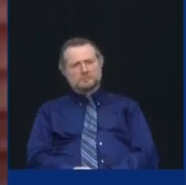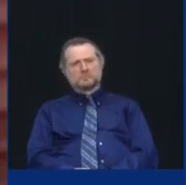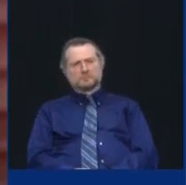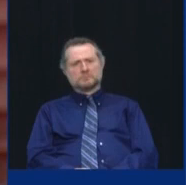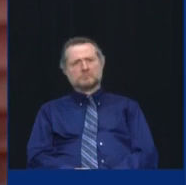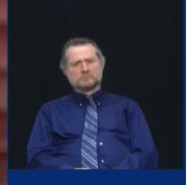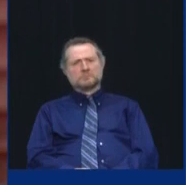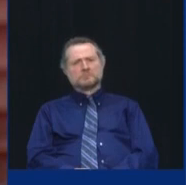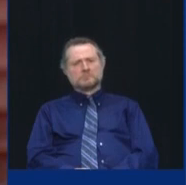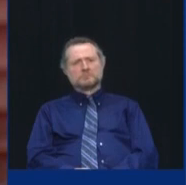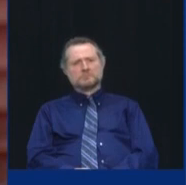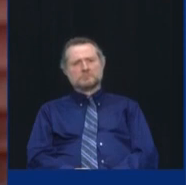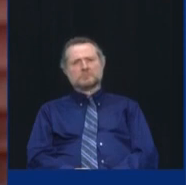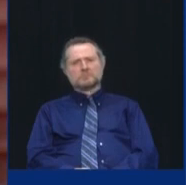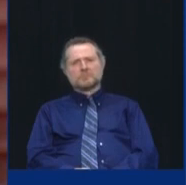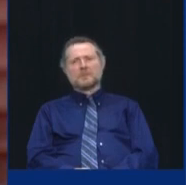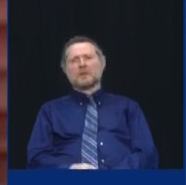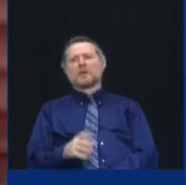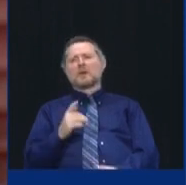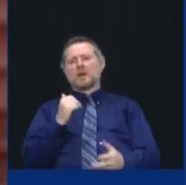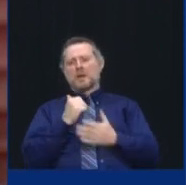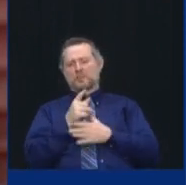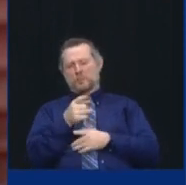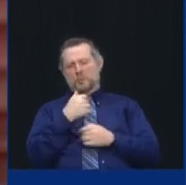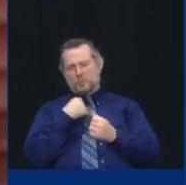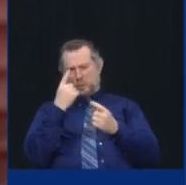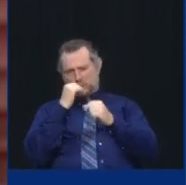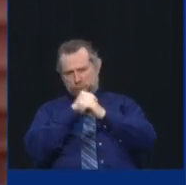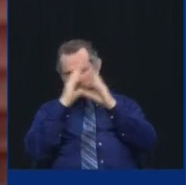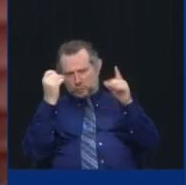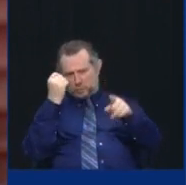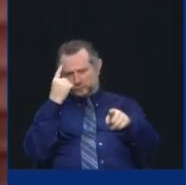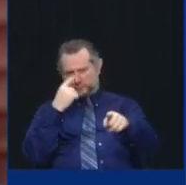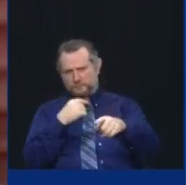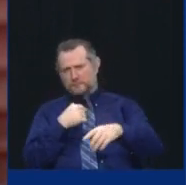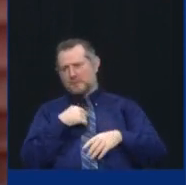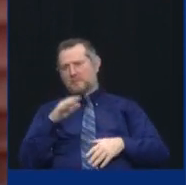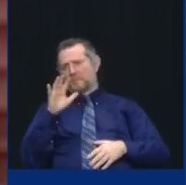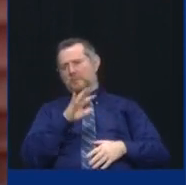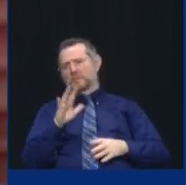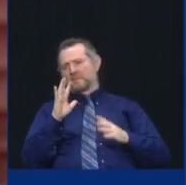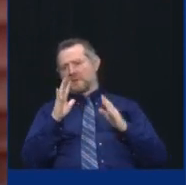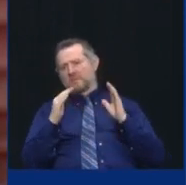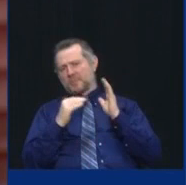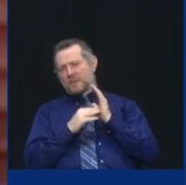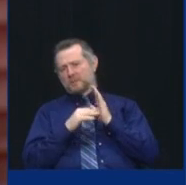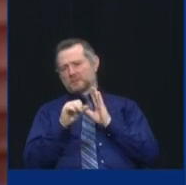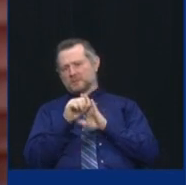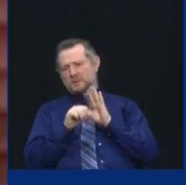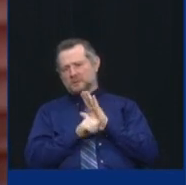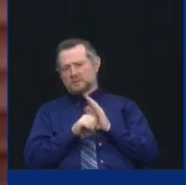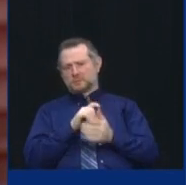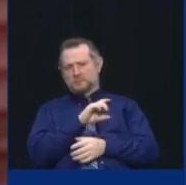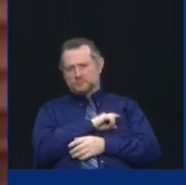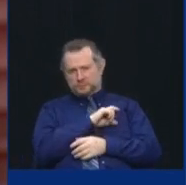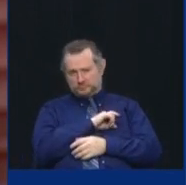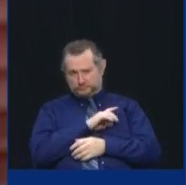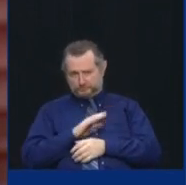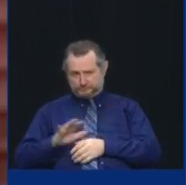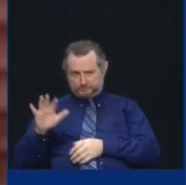I have. But to give you an idea, we have about 5,000 state police. There are